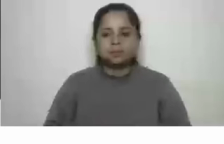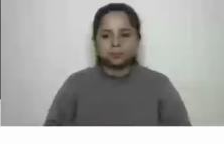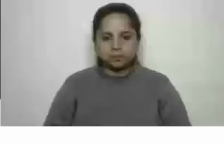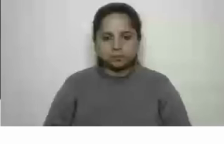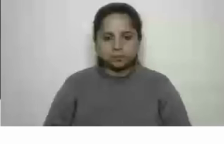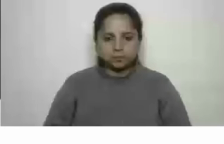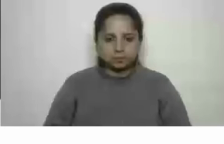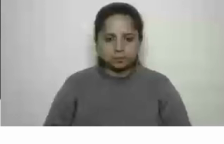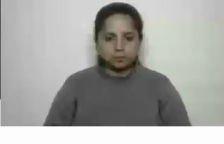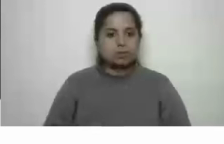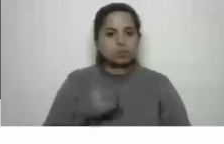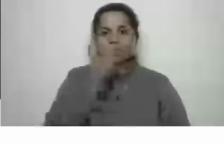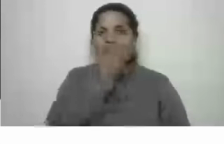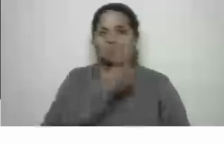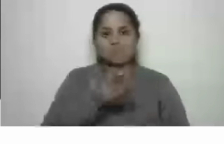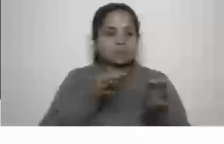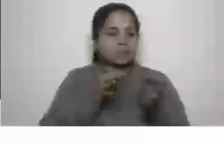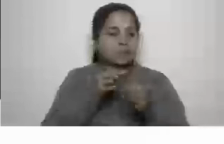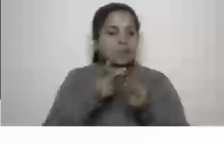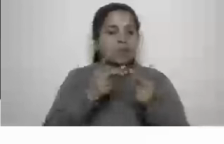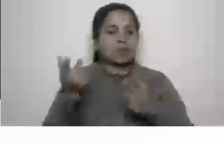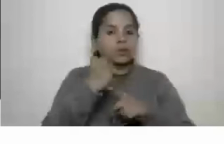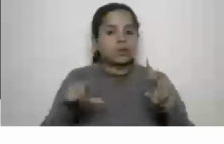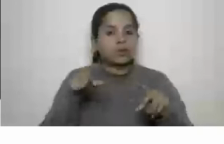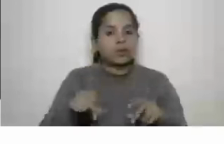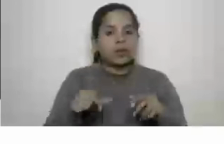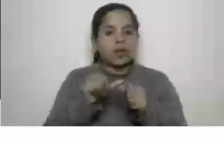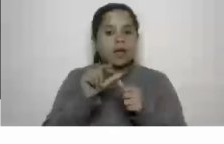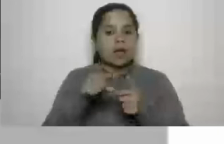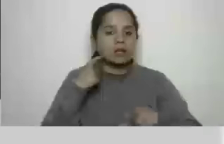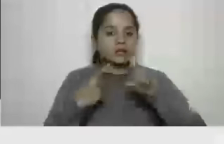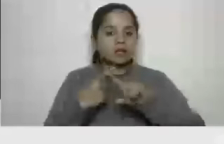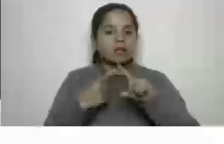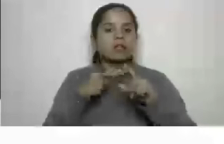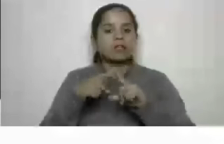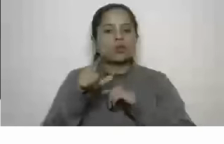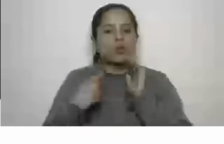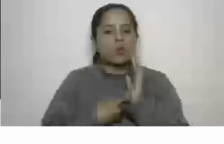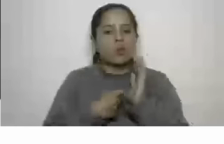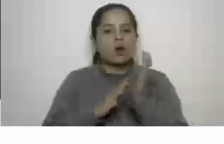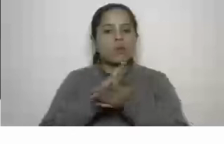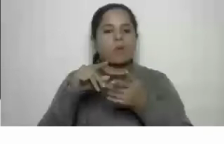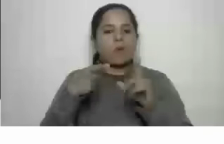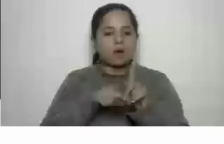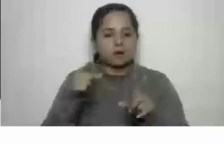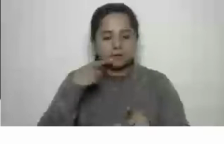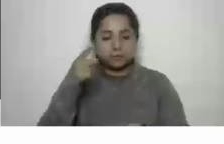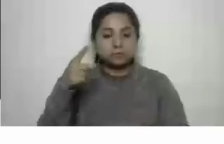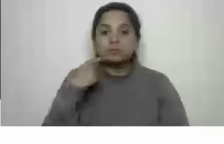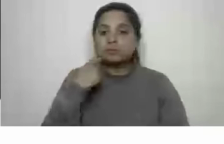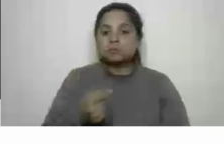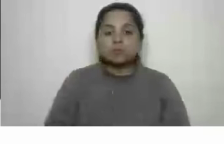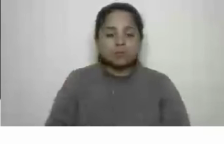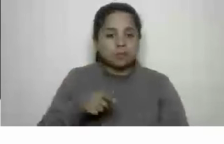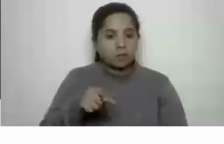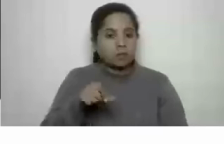And here's a beautiful definition of multilingualism by Ajit Kumar Mohanty sir. So, as he says, the ability